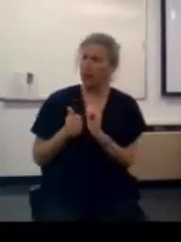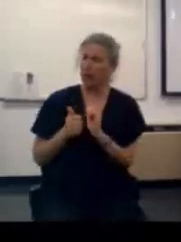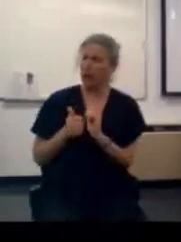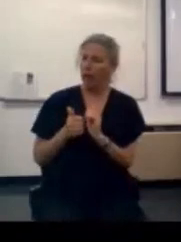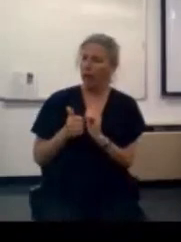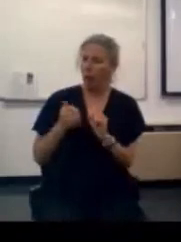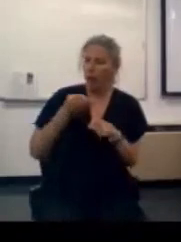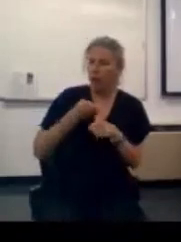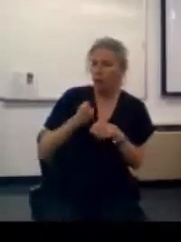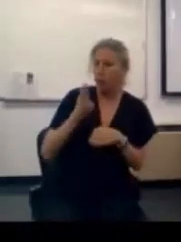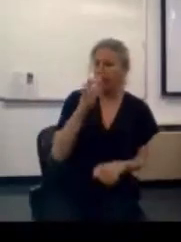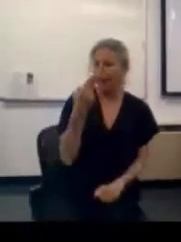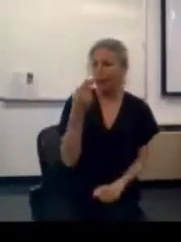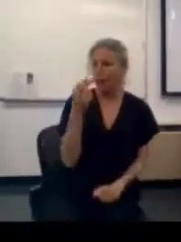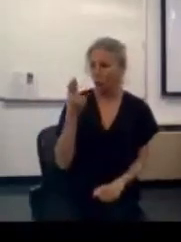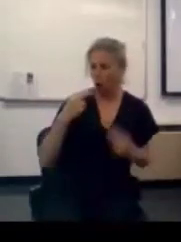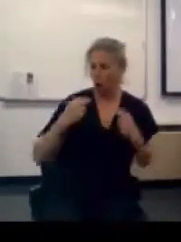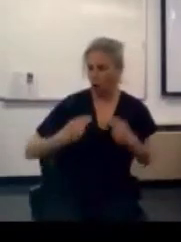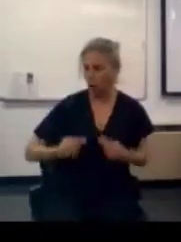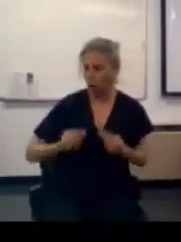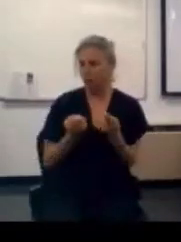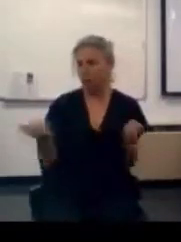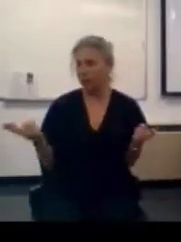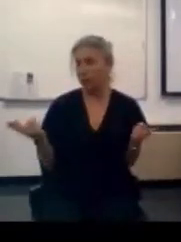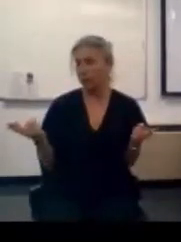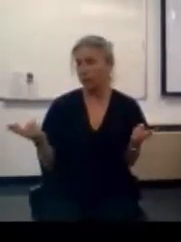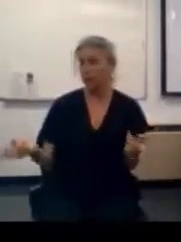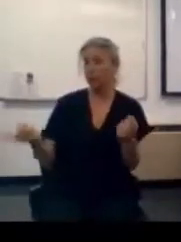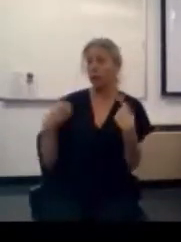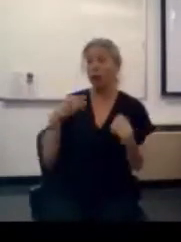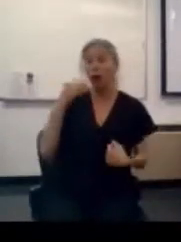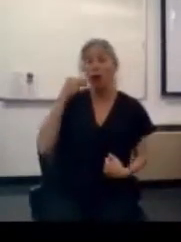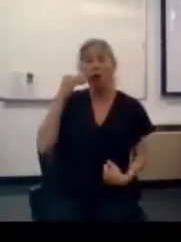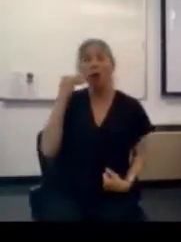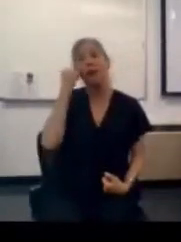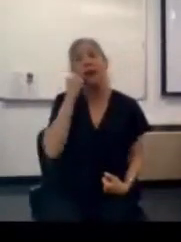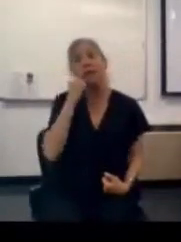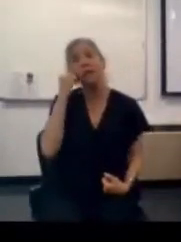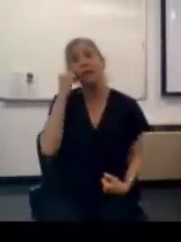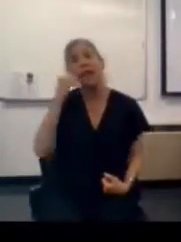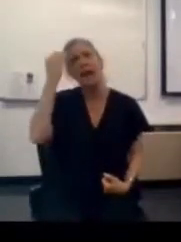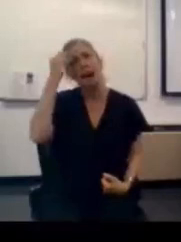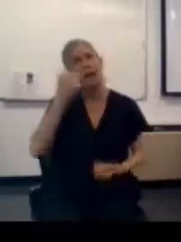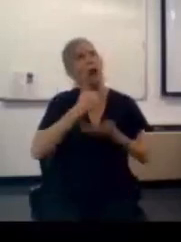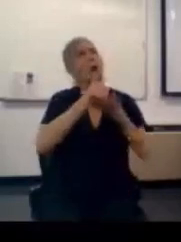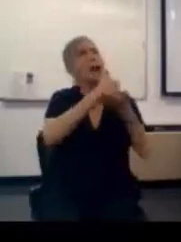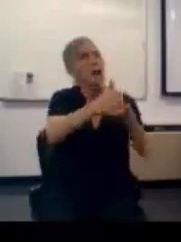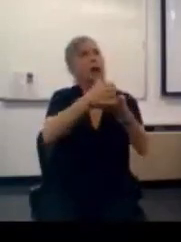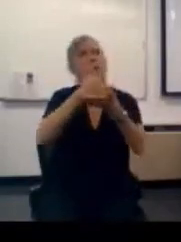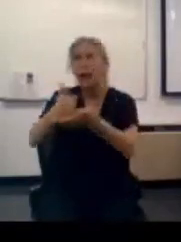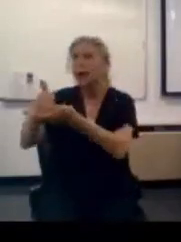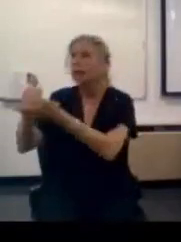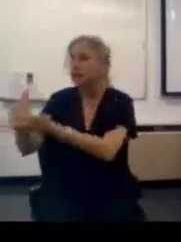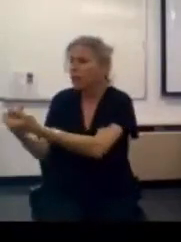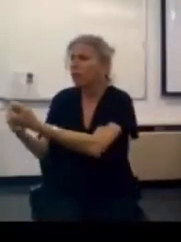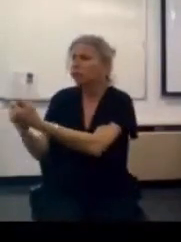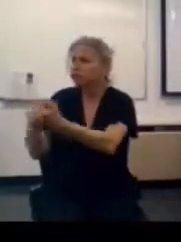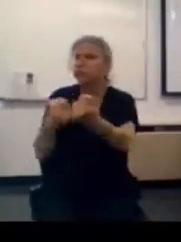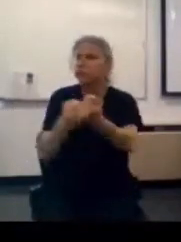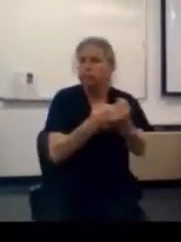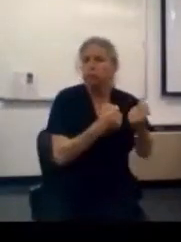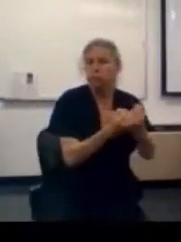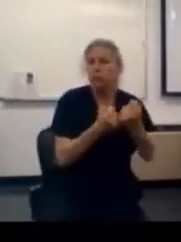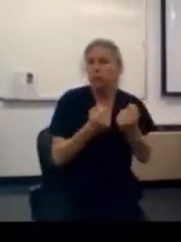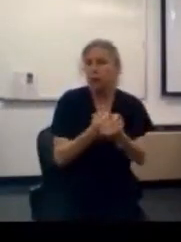am inspired in the career in human resources because I can go home every day and feel like I helped someone and I did